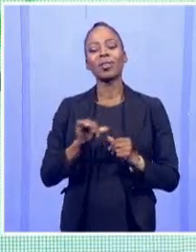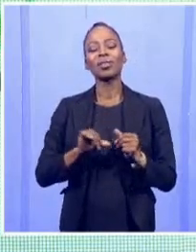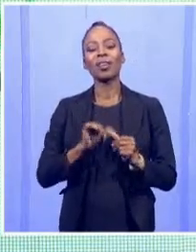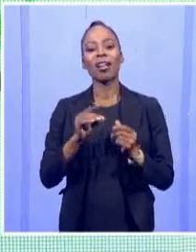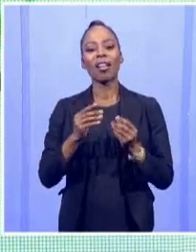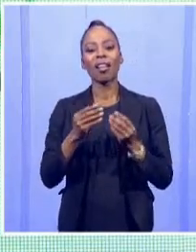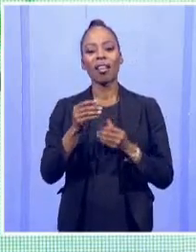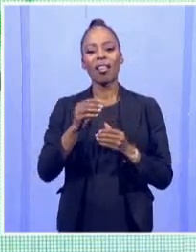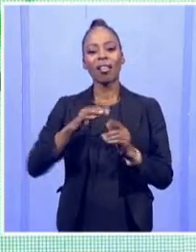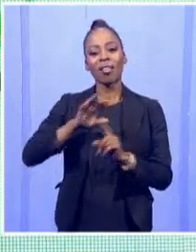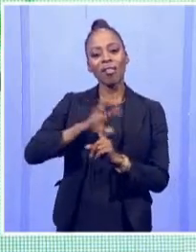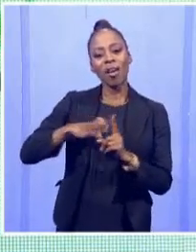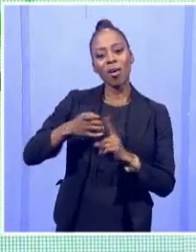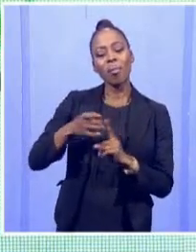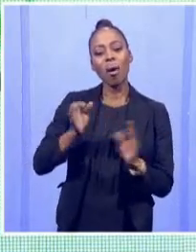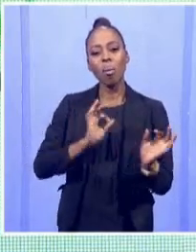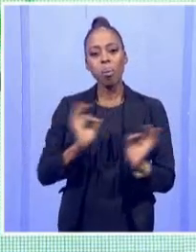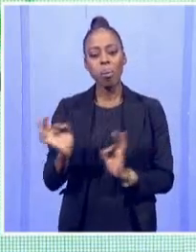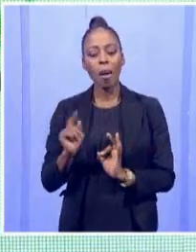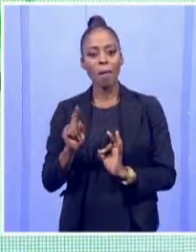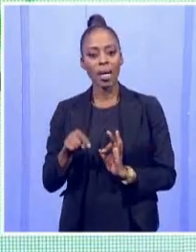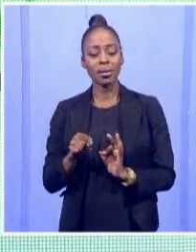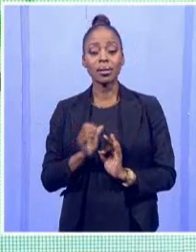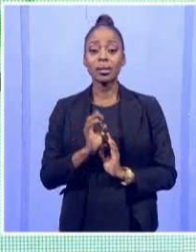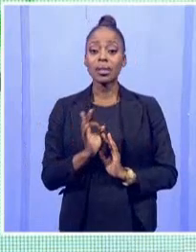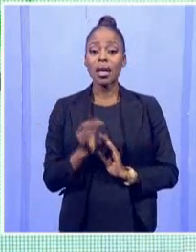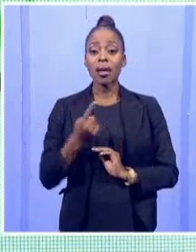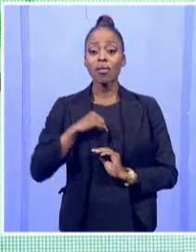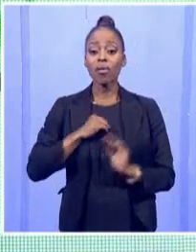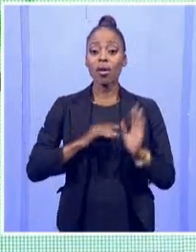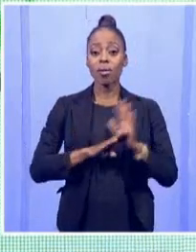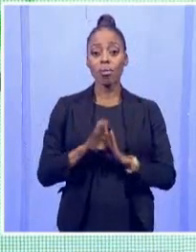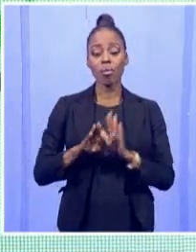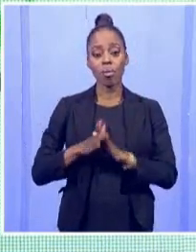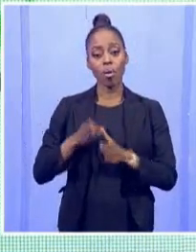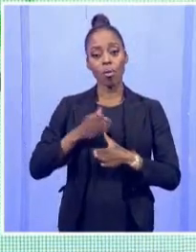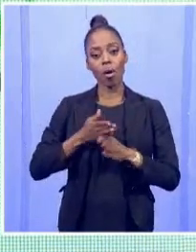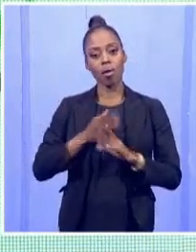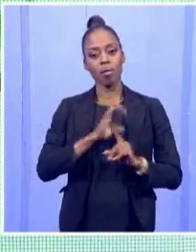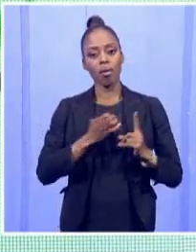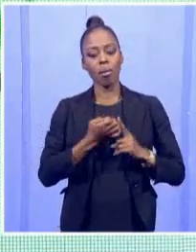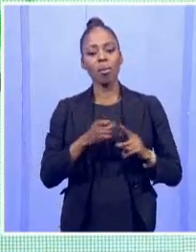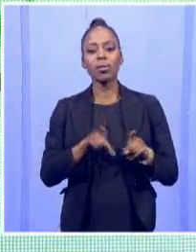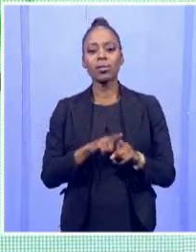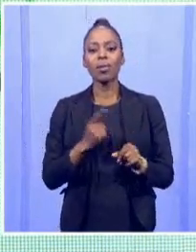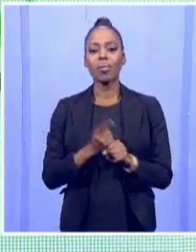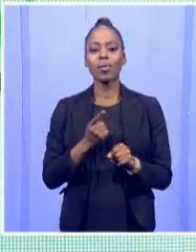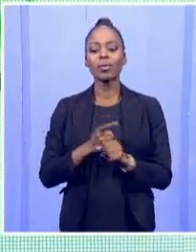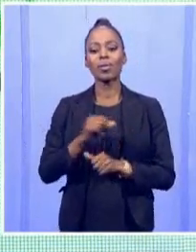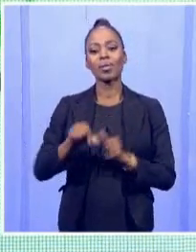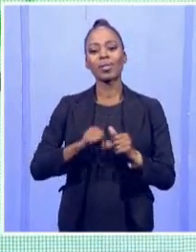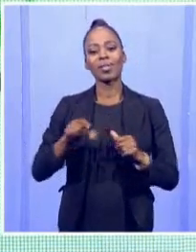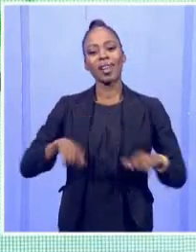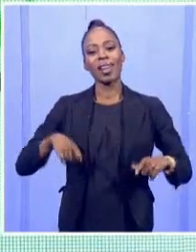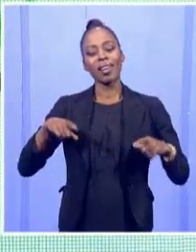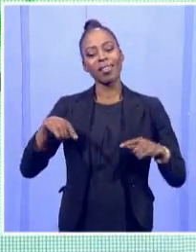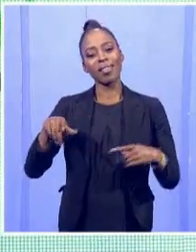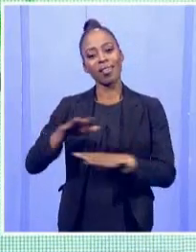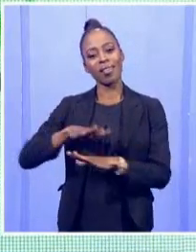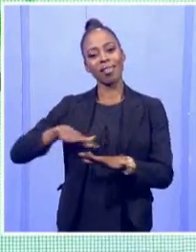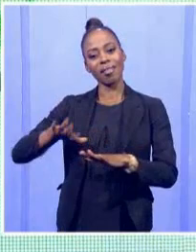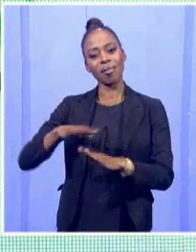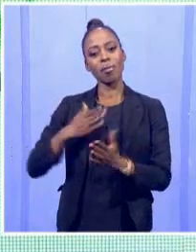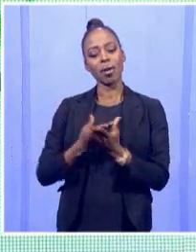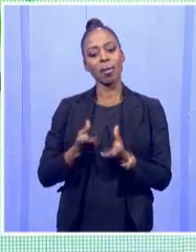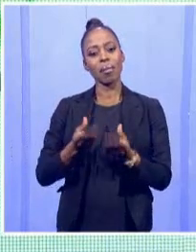amenities. So if we improve working conditions, but also just social living conditions, we will be able to